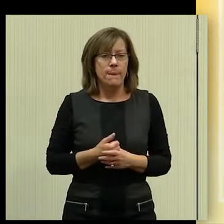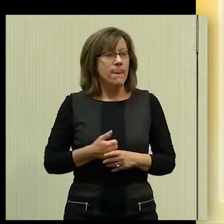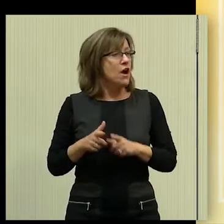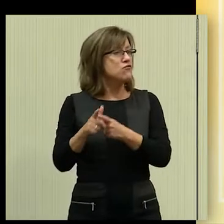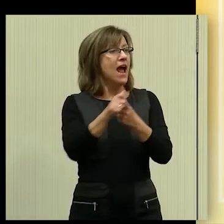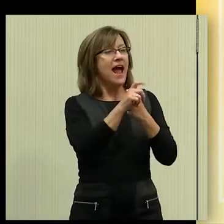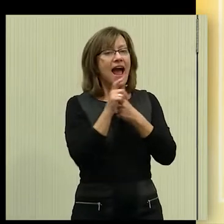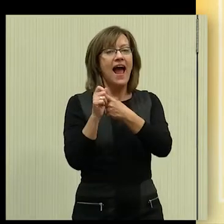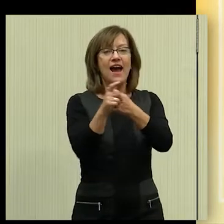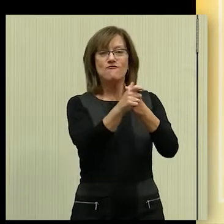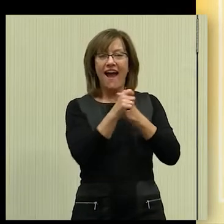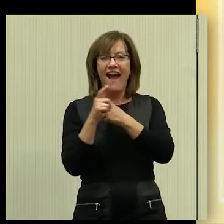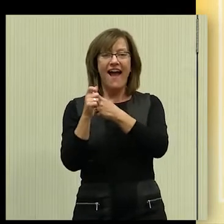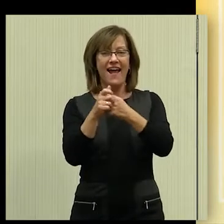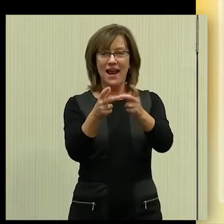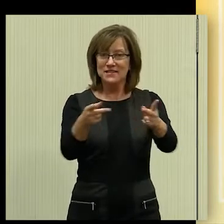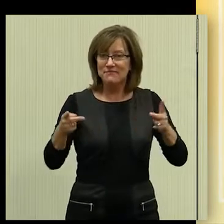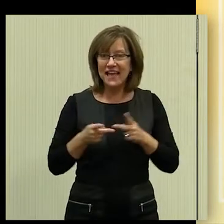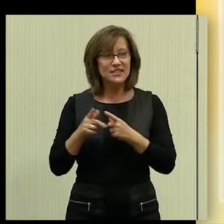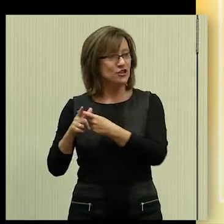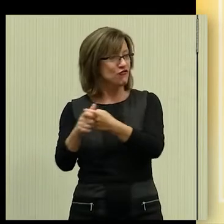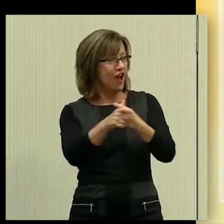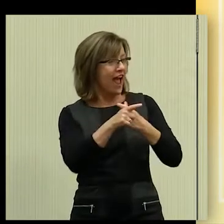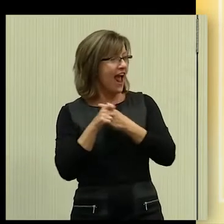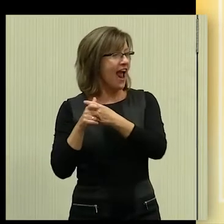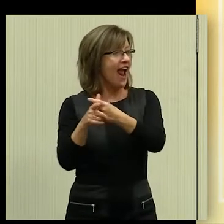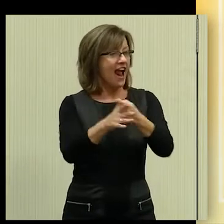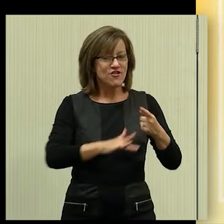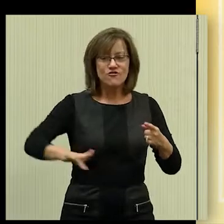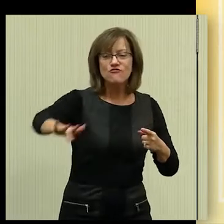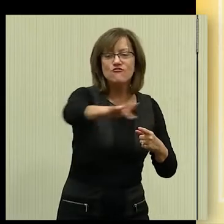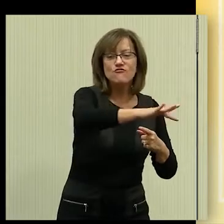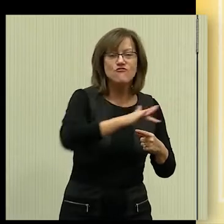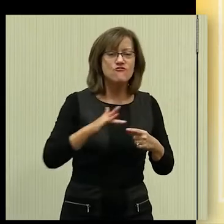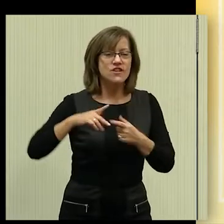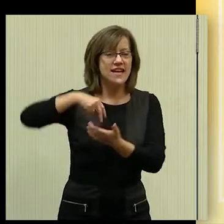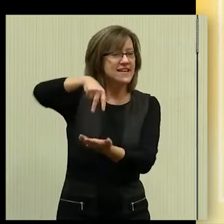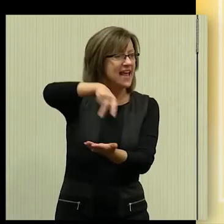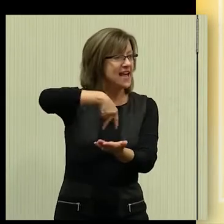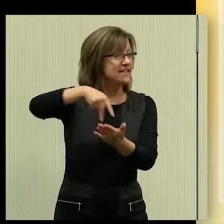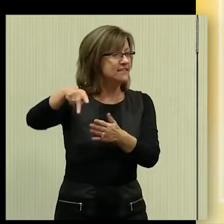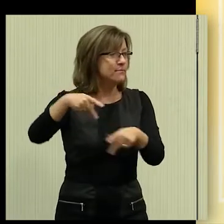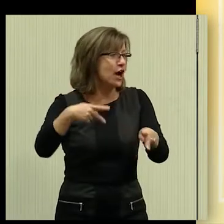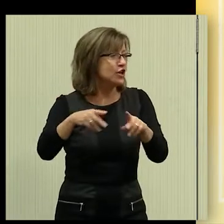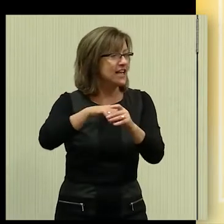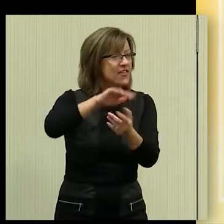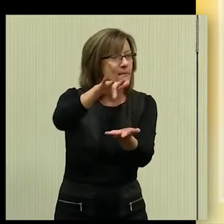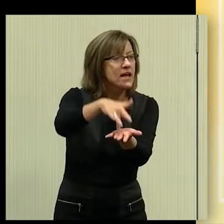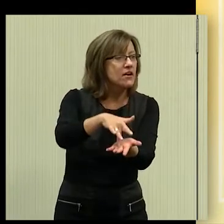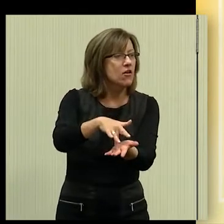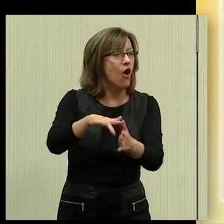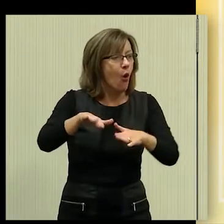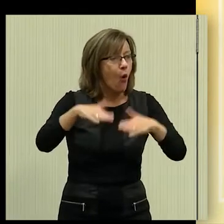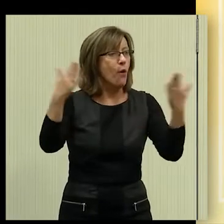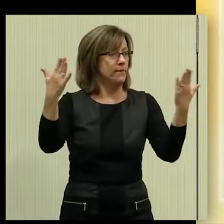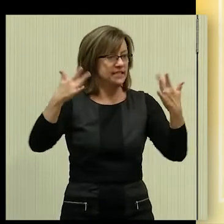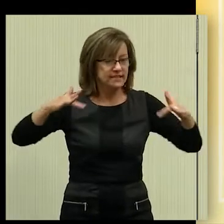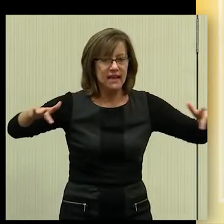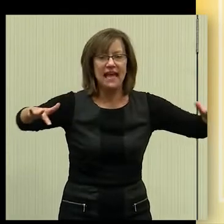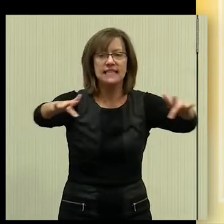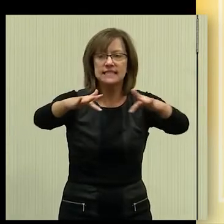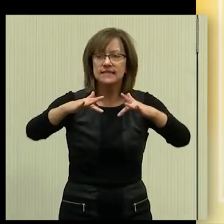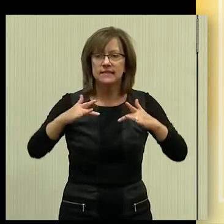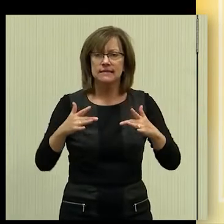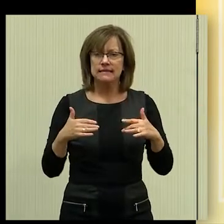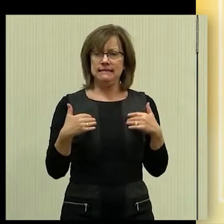Run around, right? Room to run. Let's run around. Let's have a dance party in the middle, right? Lots of open space. It doesn't really give me